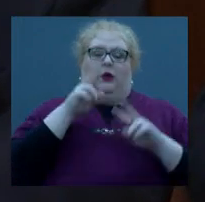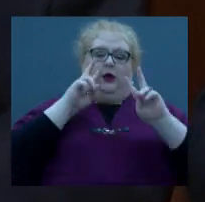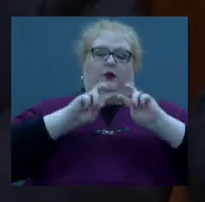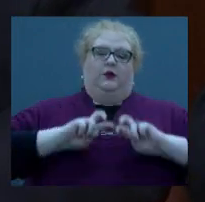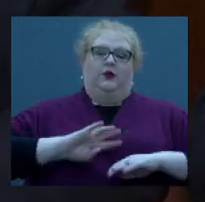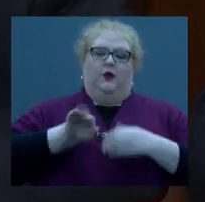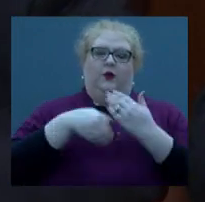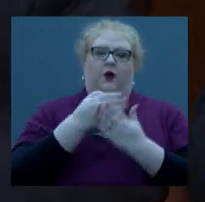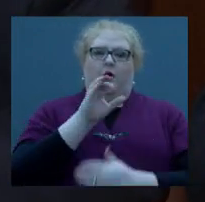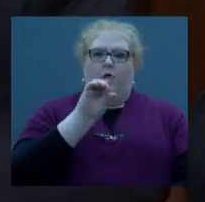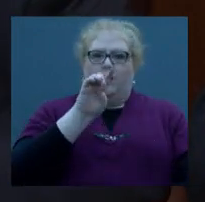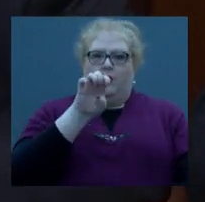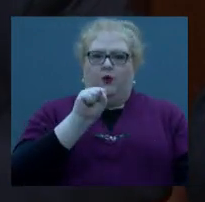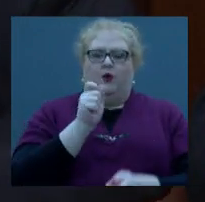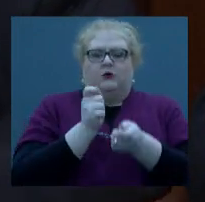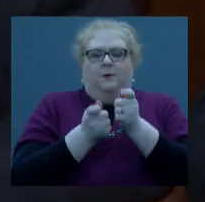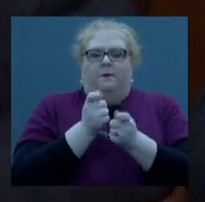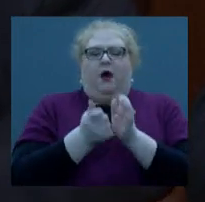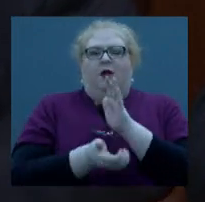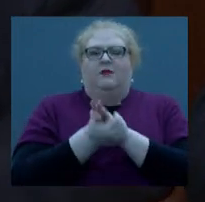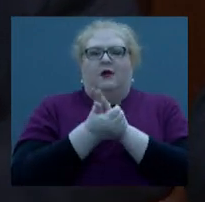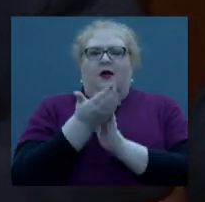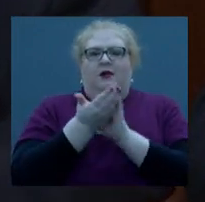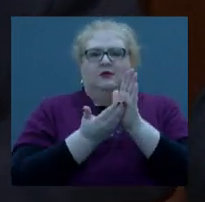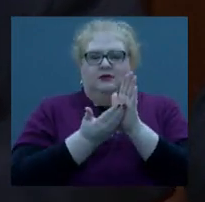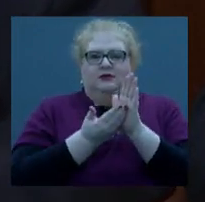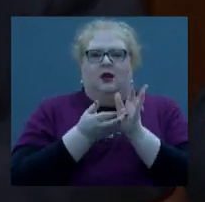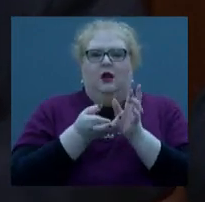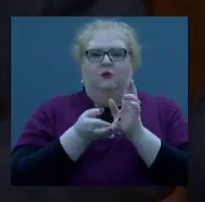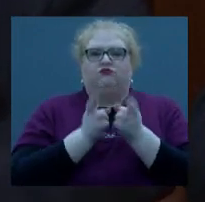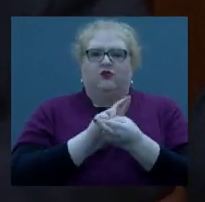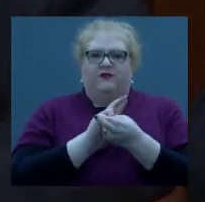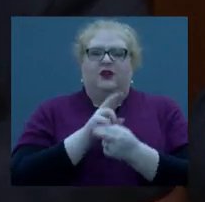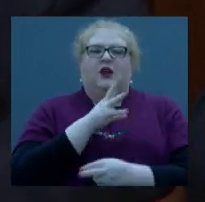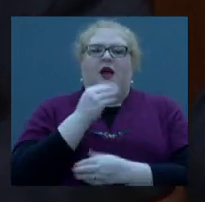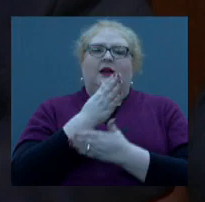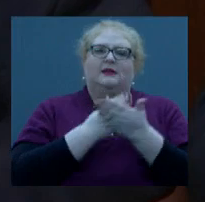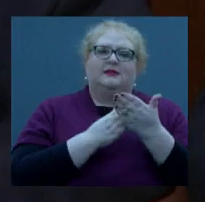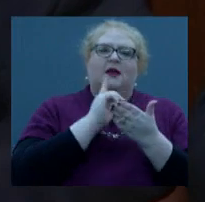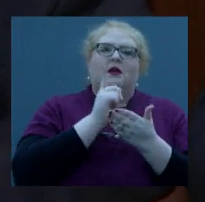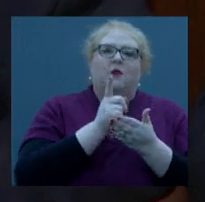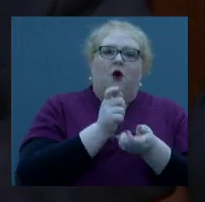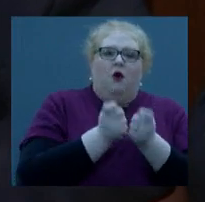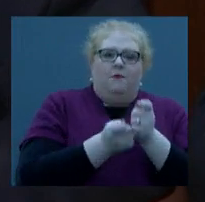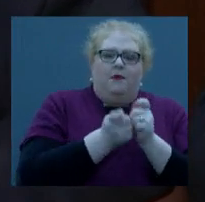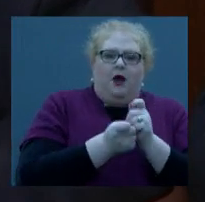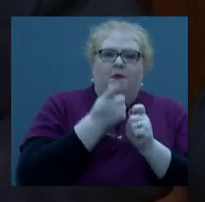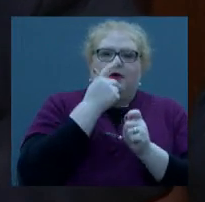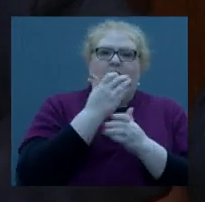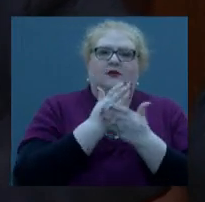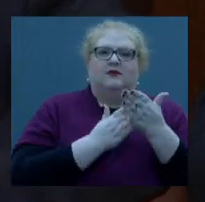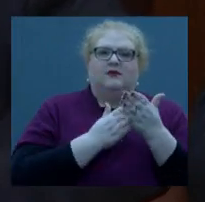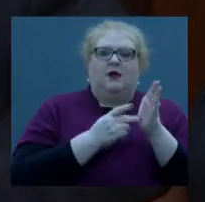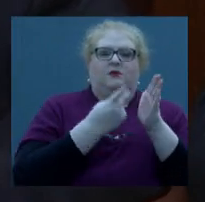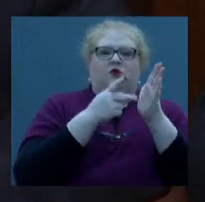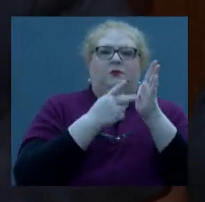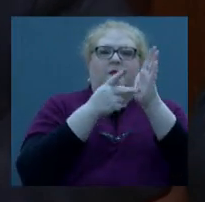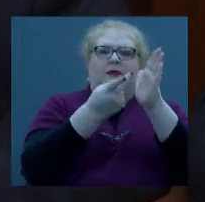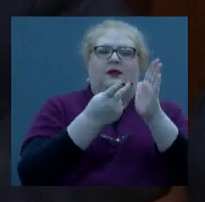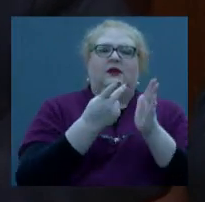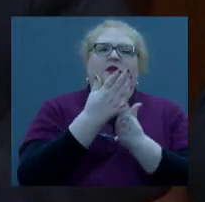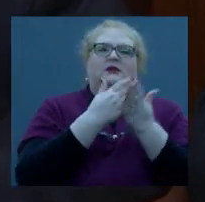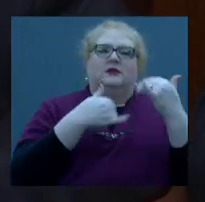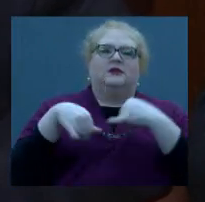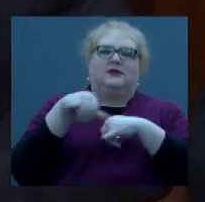and modified some of the revisions, and some of them are because we have some duplicity in regards to some standards, like